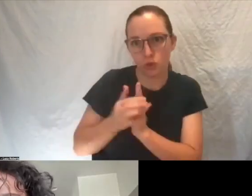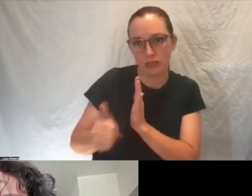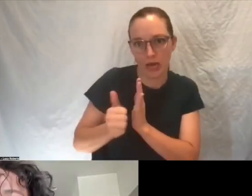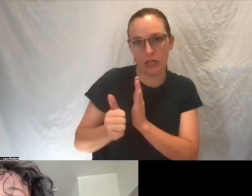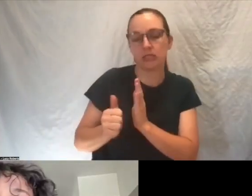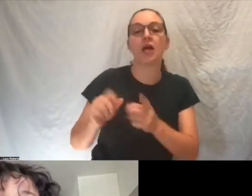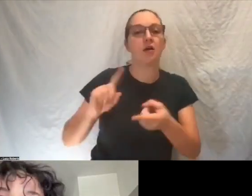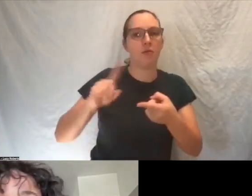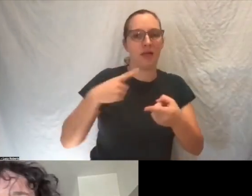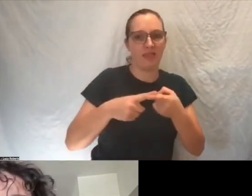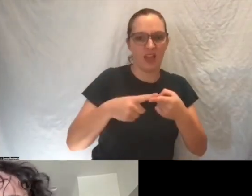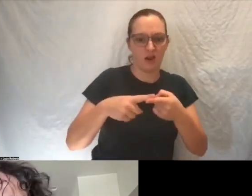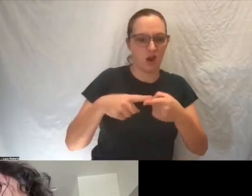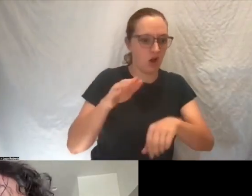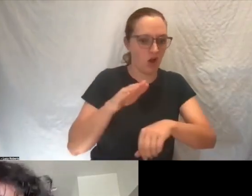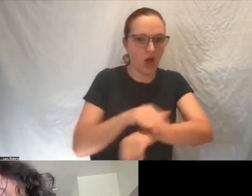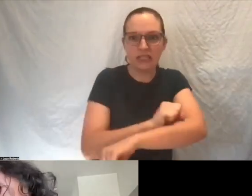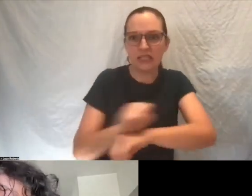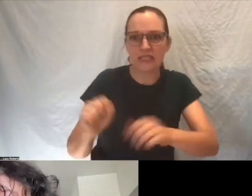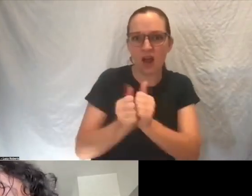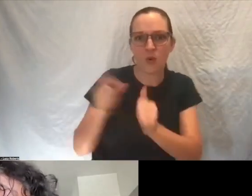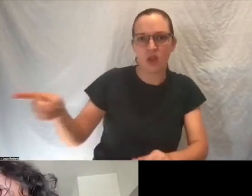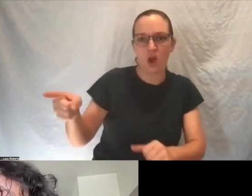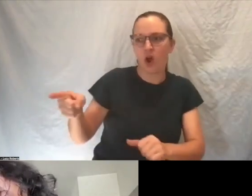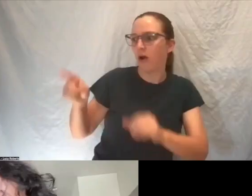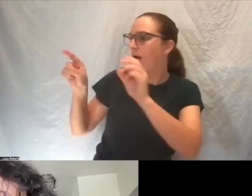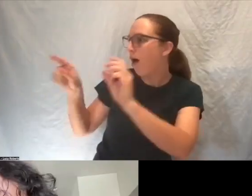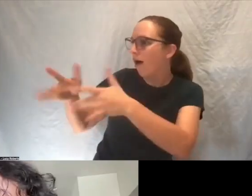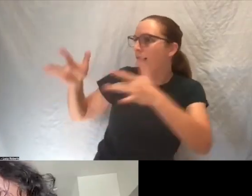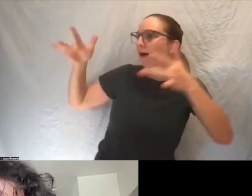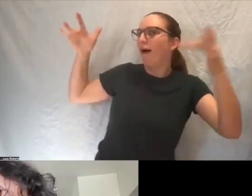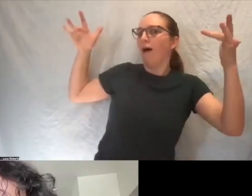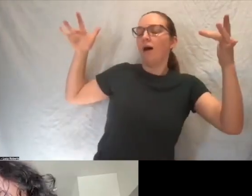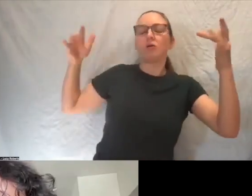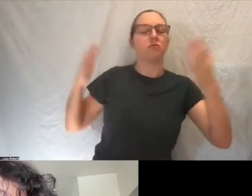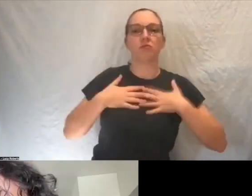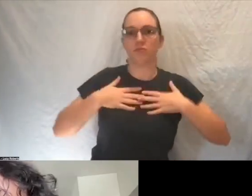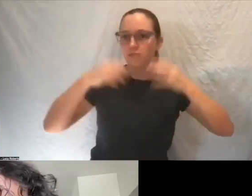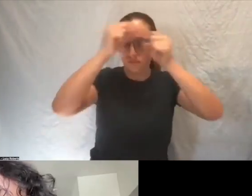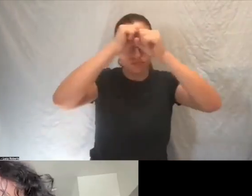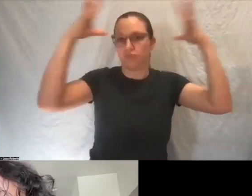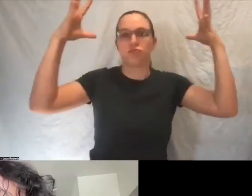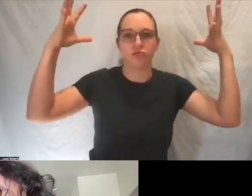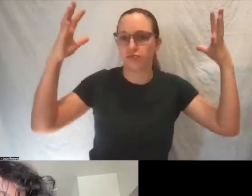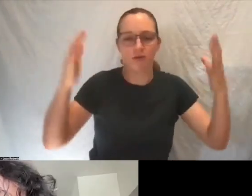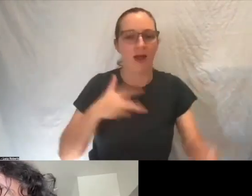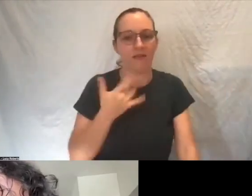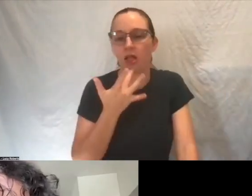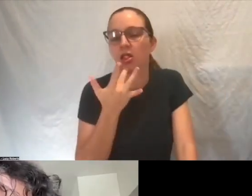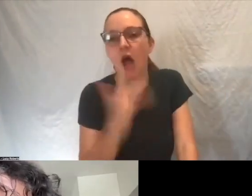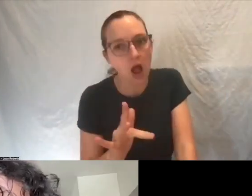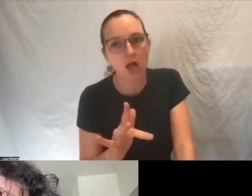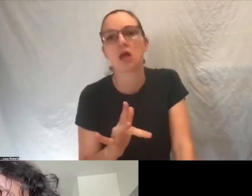being on set with her and seeing her shine that way, that was just mind blowing. And I genuinely feel so lucky to